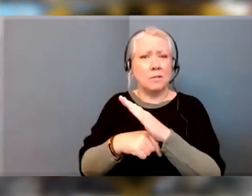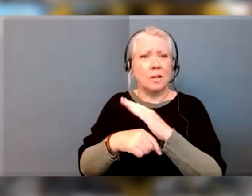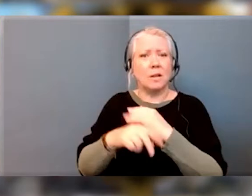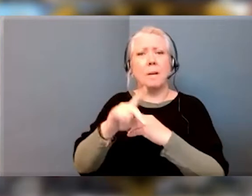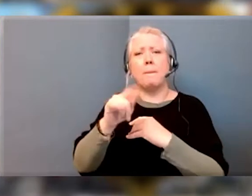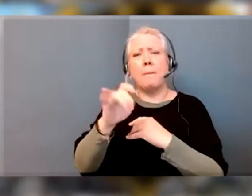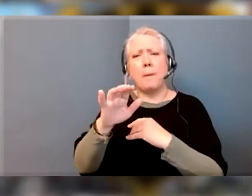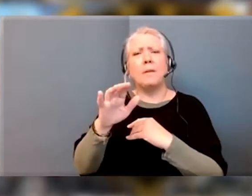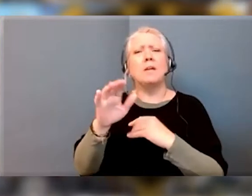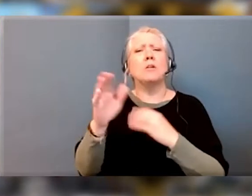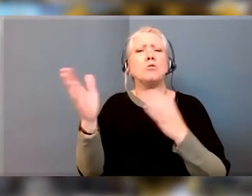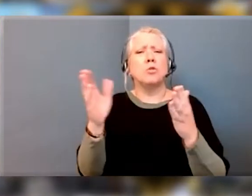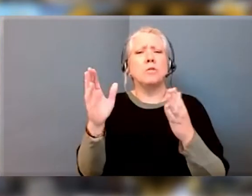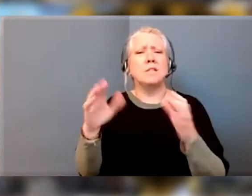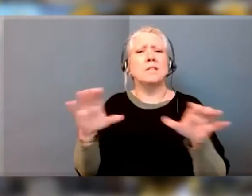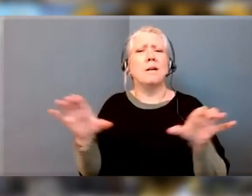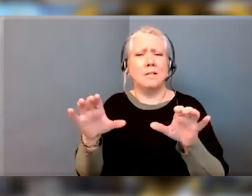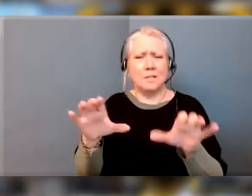activities.